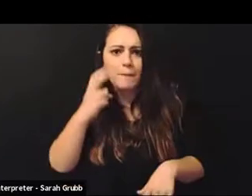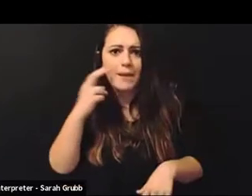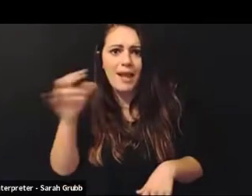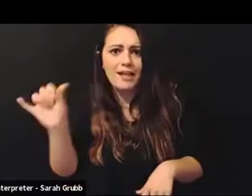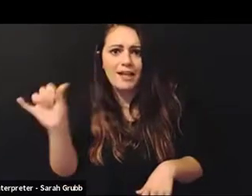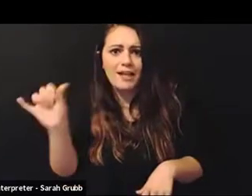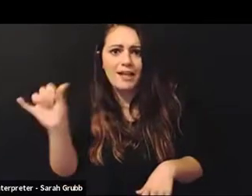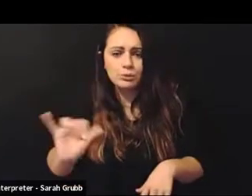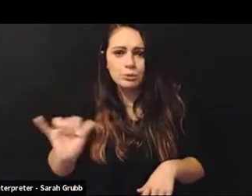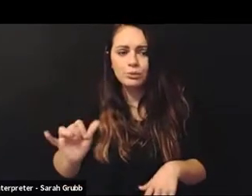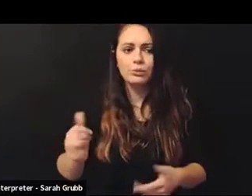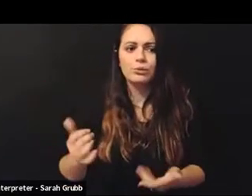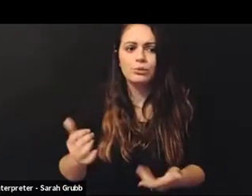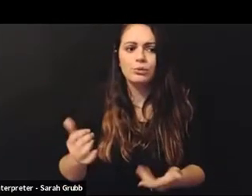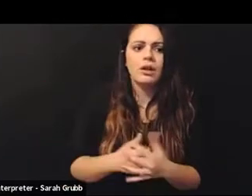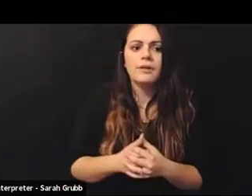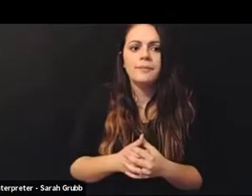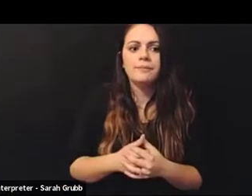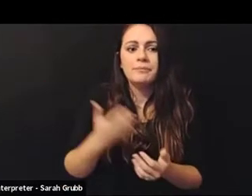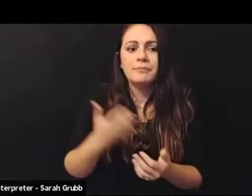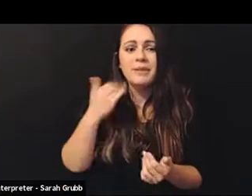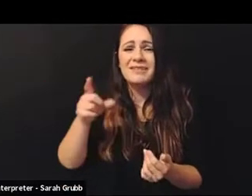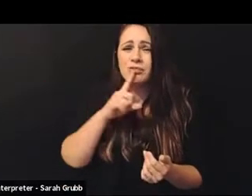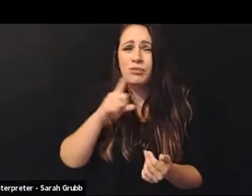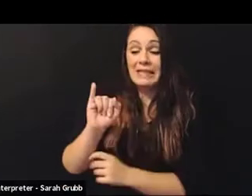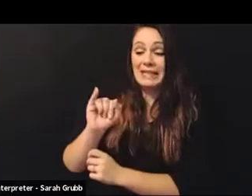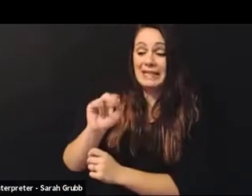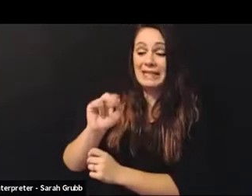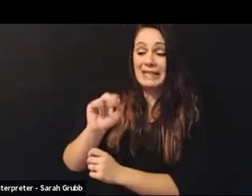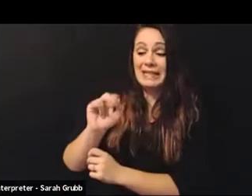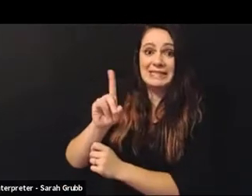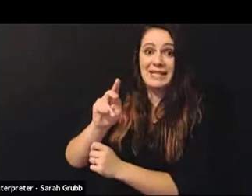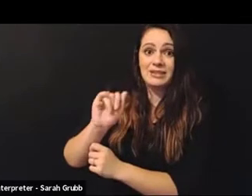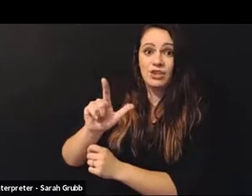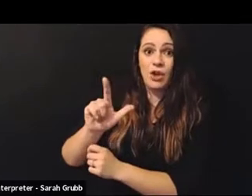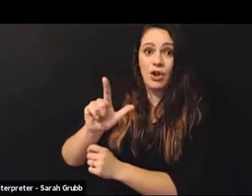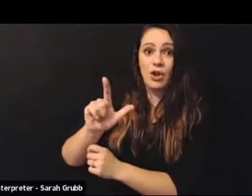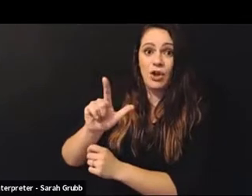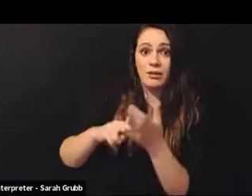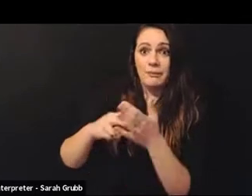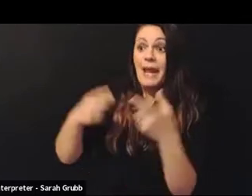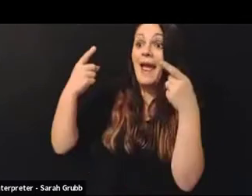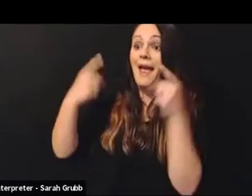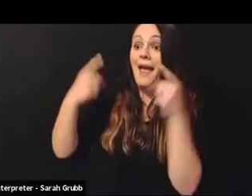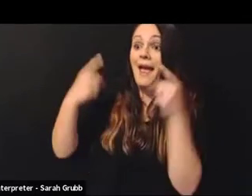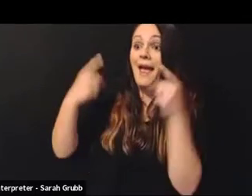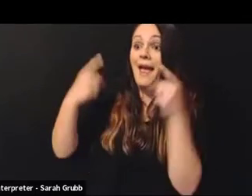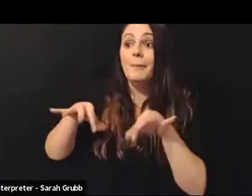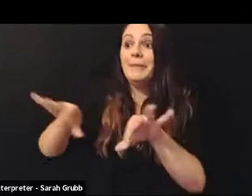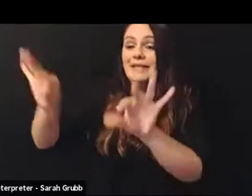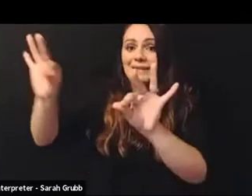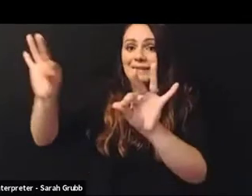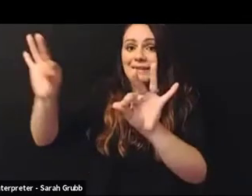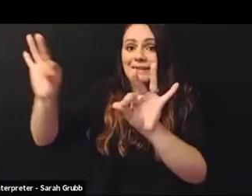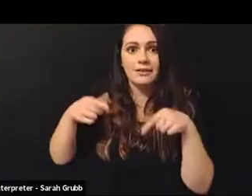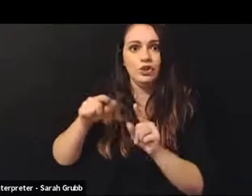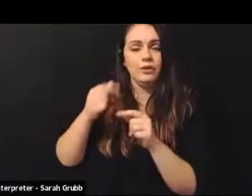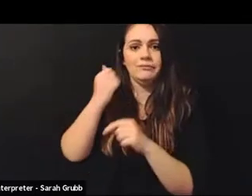world incidentally. There's so much that they miss with that vision or hearing loss. So we want to make sure that we're breaking things